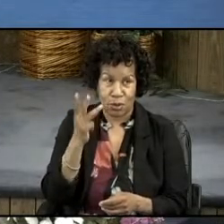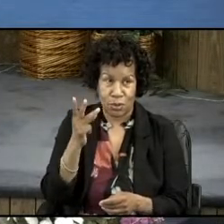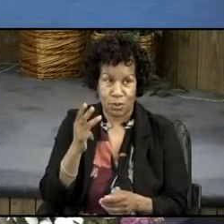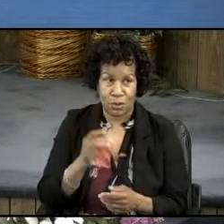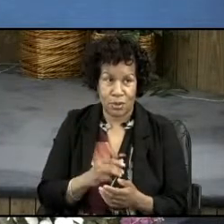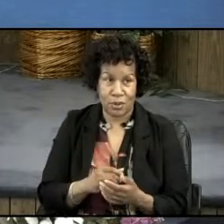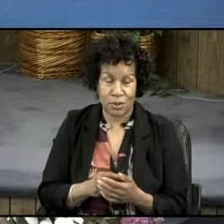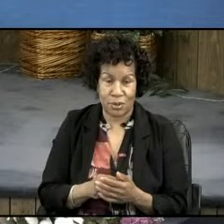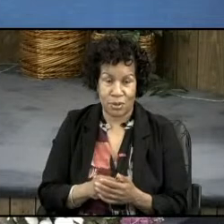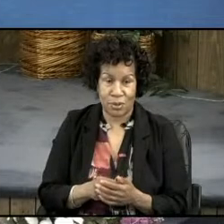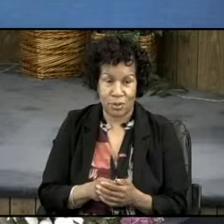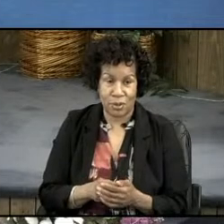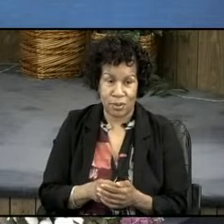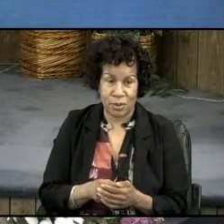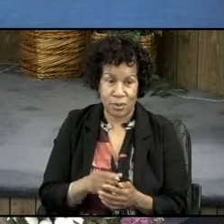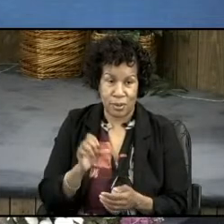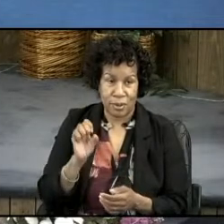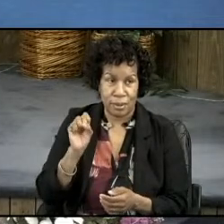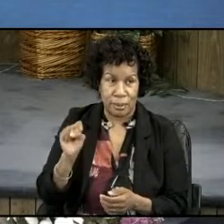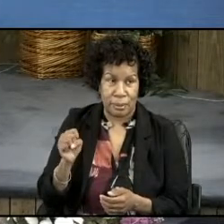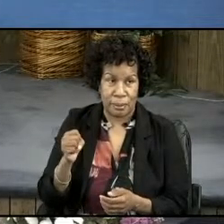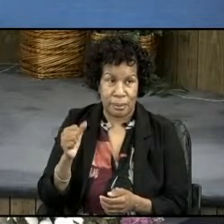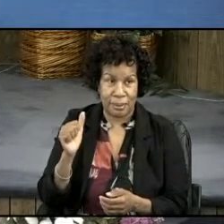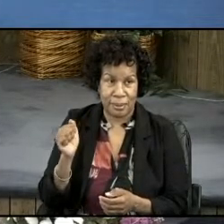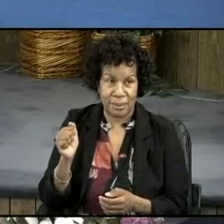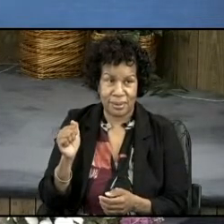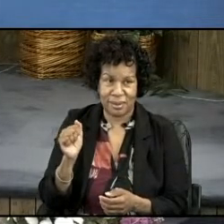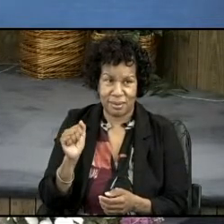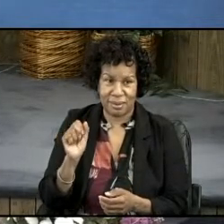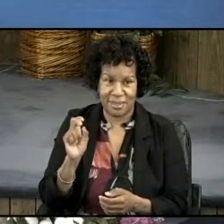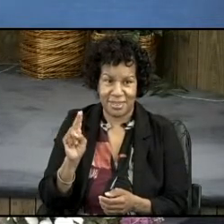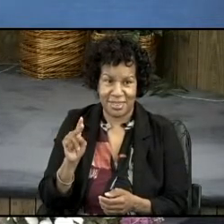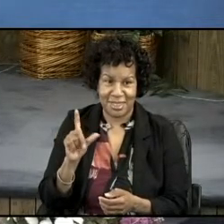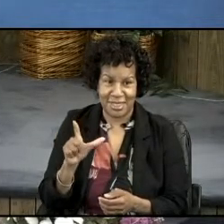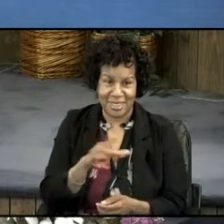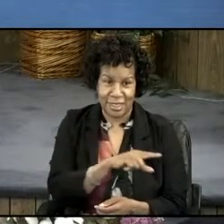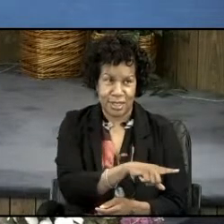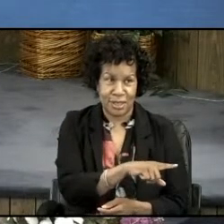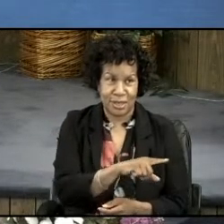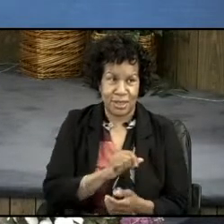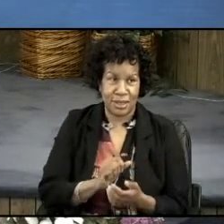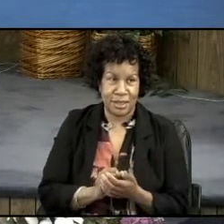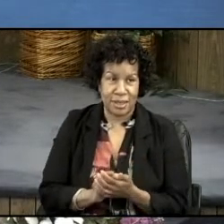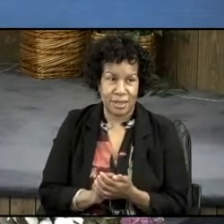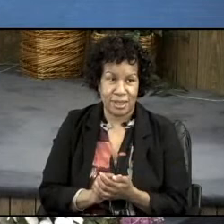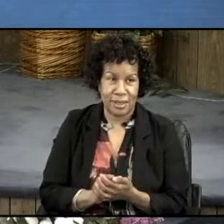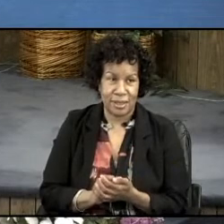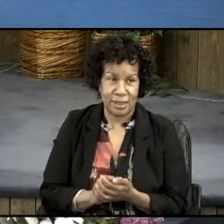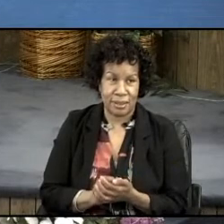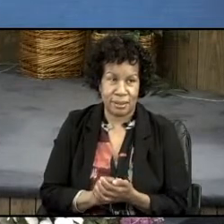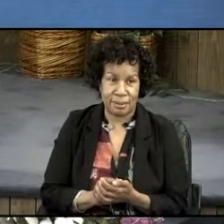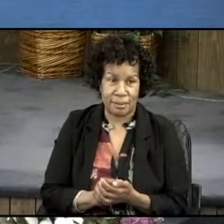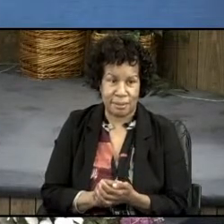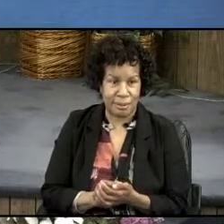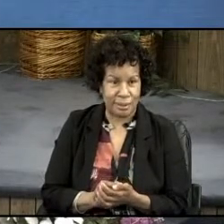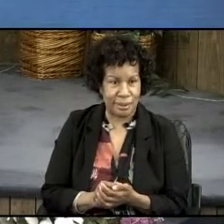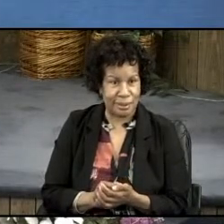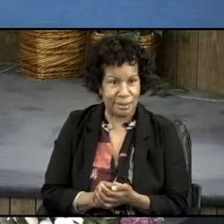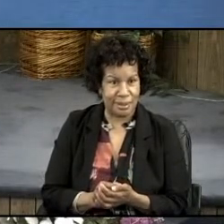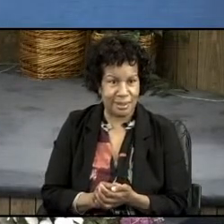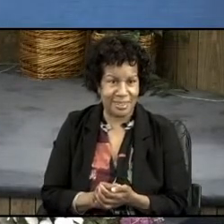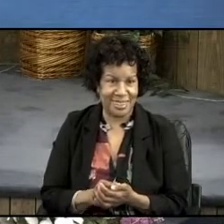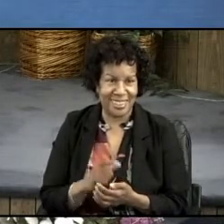hearing. It's a long one. It's a long reading, but we're going to be all right. 1 Samuel 17, starting at verse